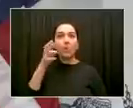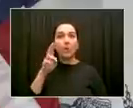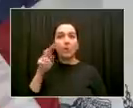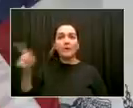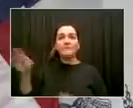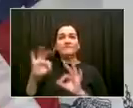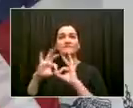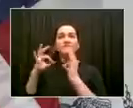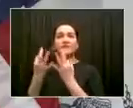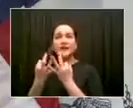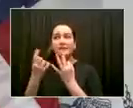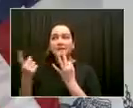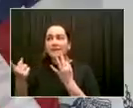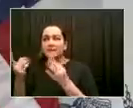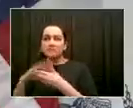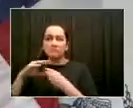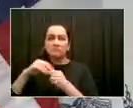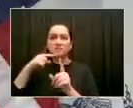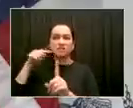starting the effort now.